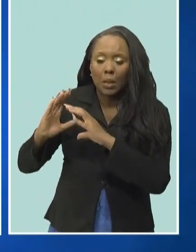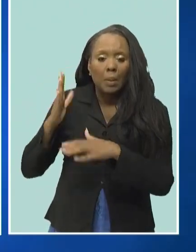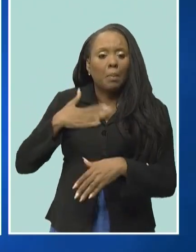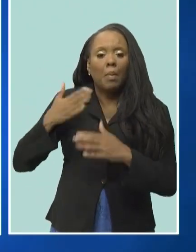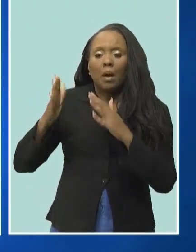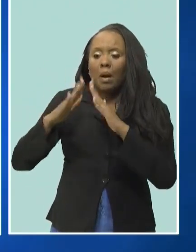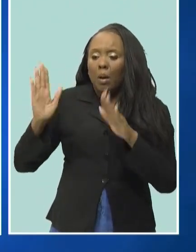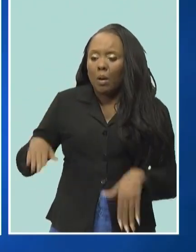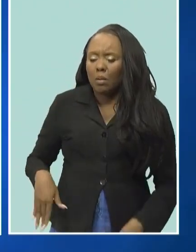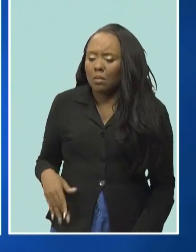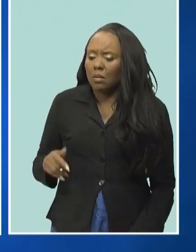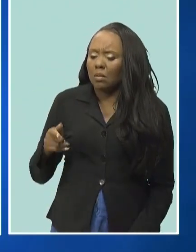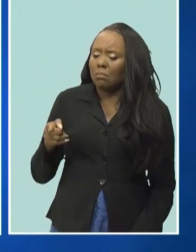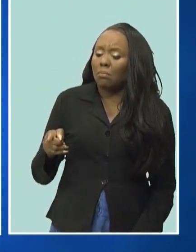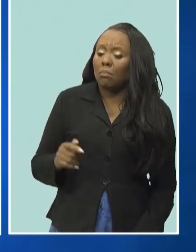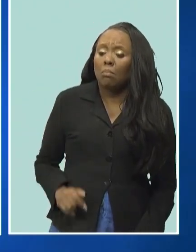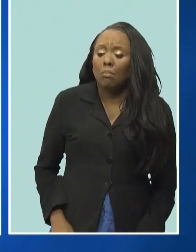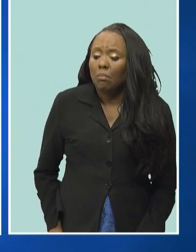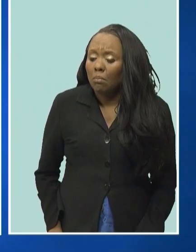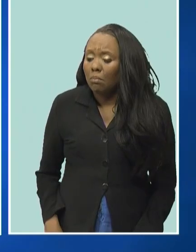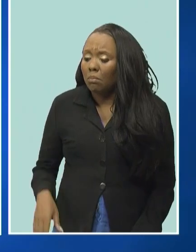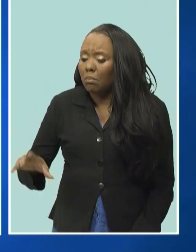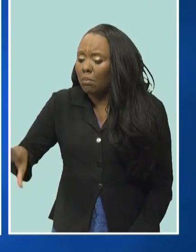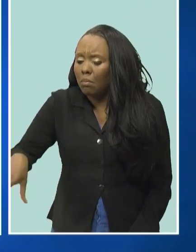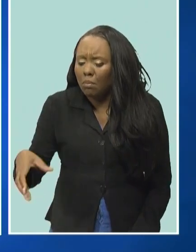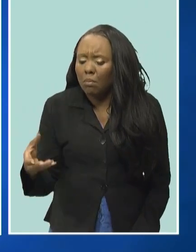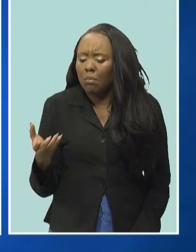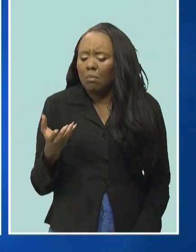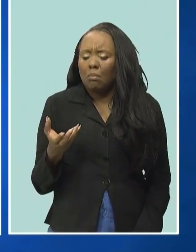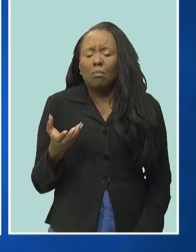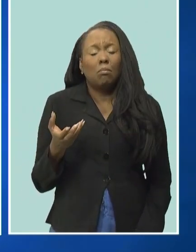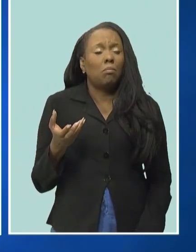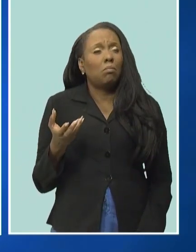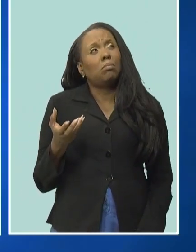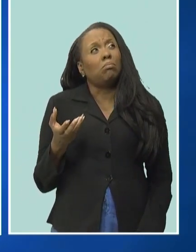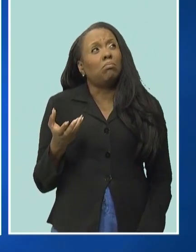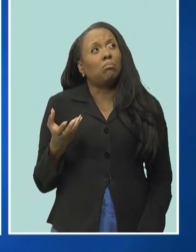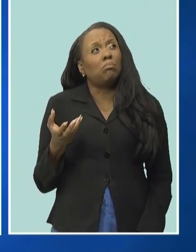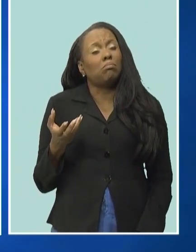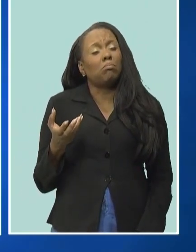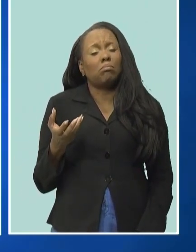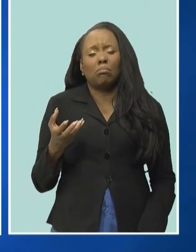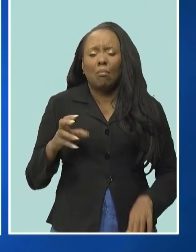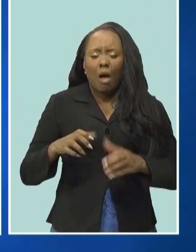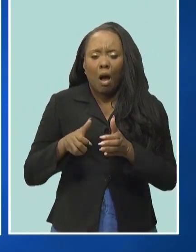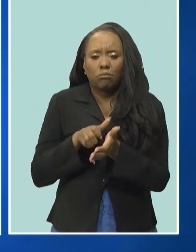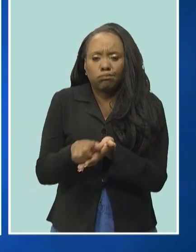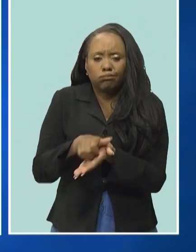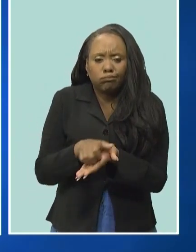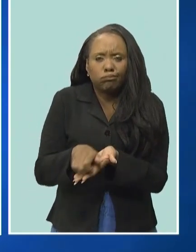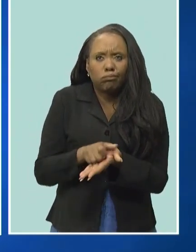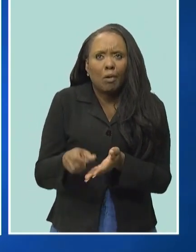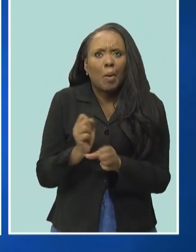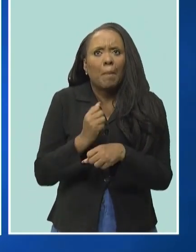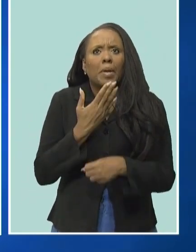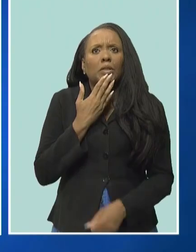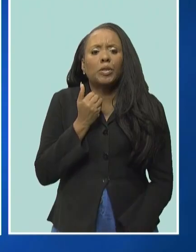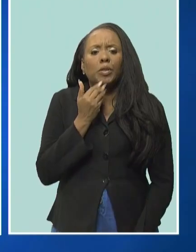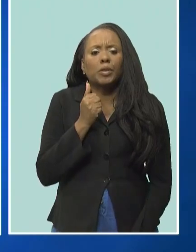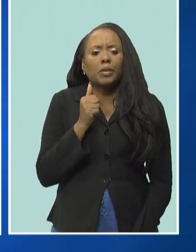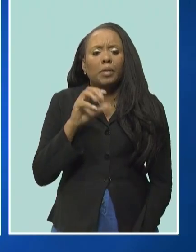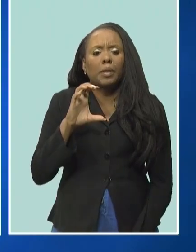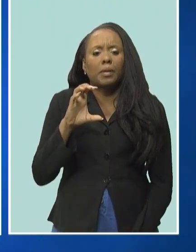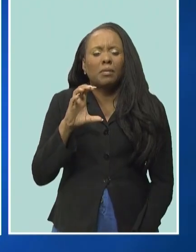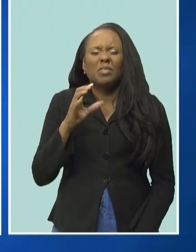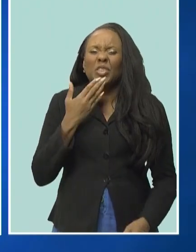and I just was experimenting. Made a sugar cake, and that was the beginning. That was the initiation to doing all of these other things,